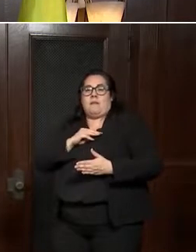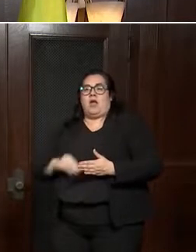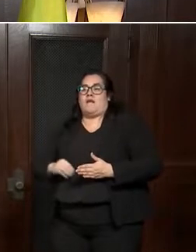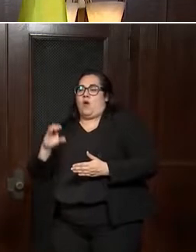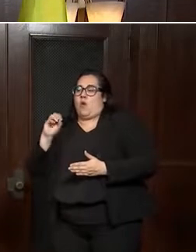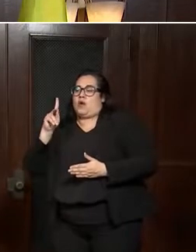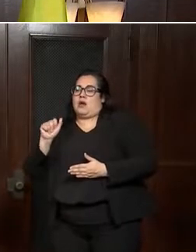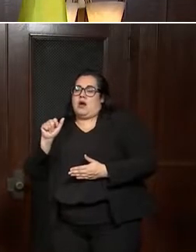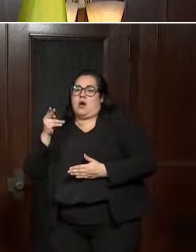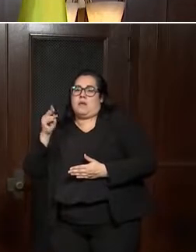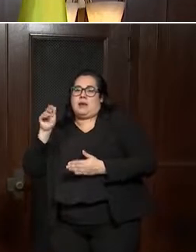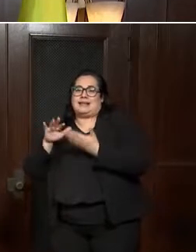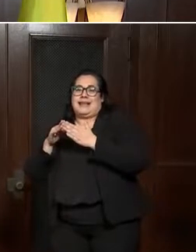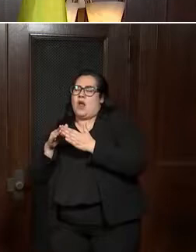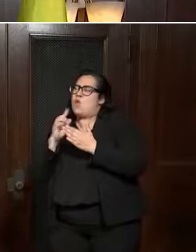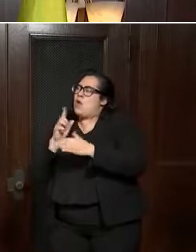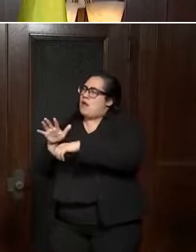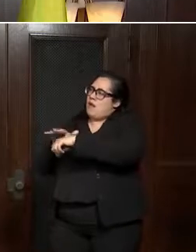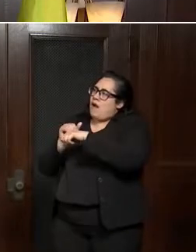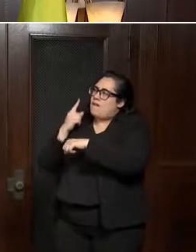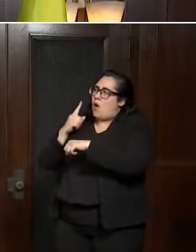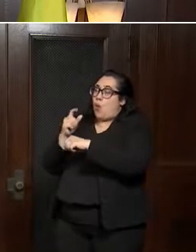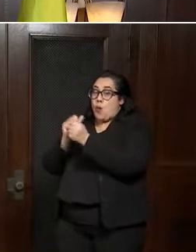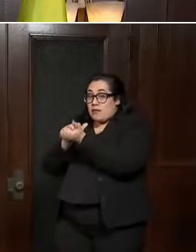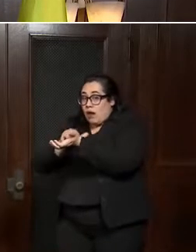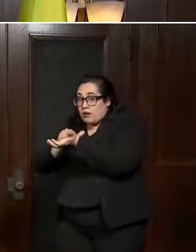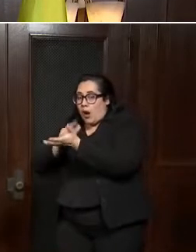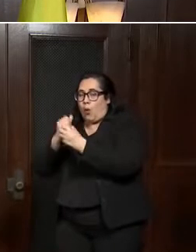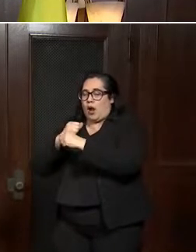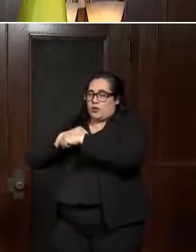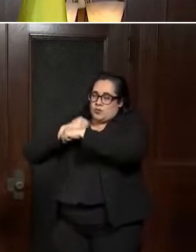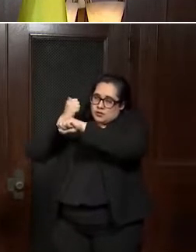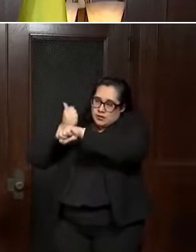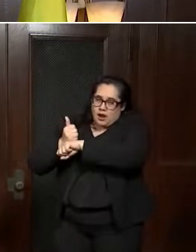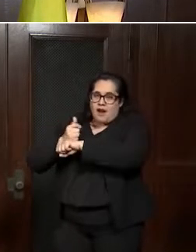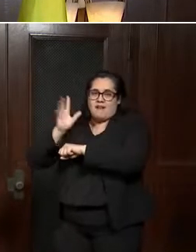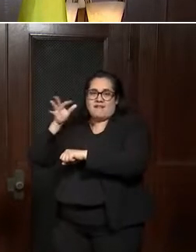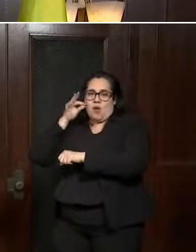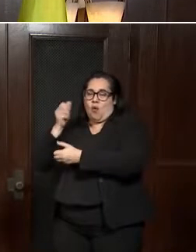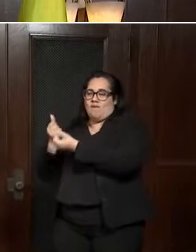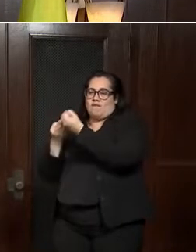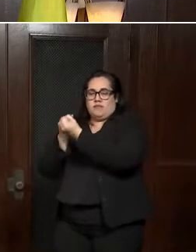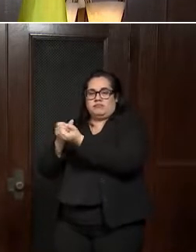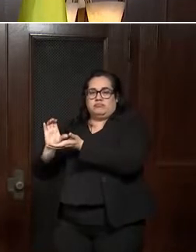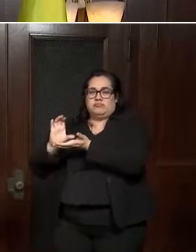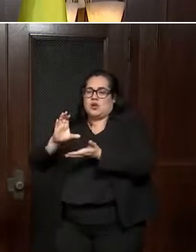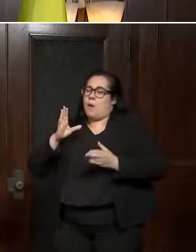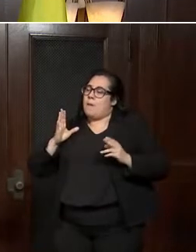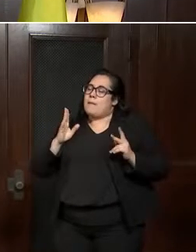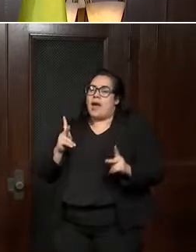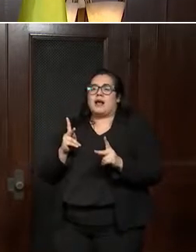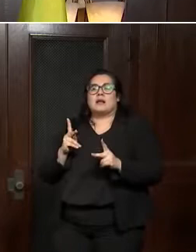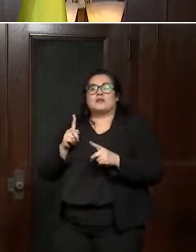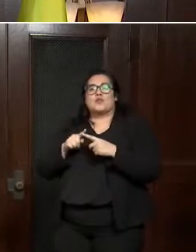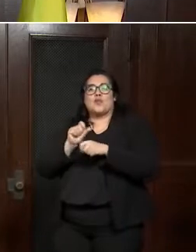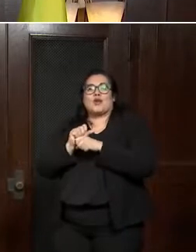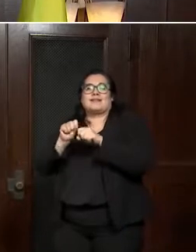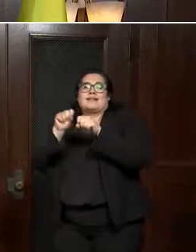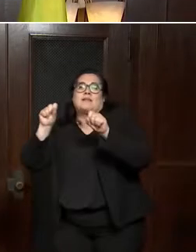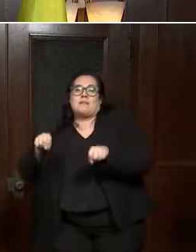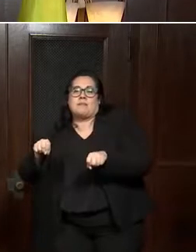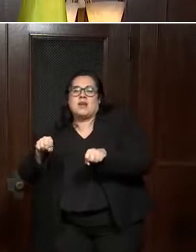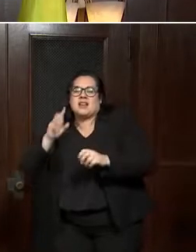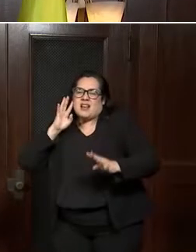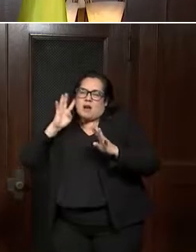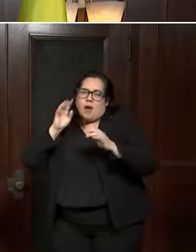called for, with doctors, the creation of the federal funding to enable a return to work system, to come